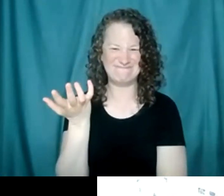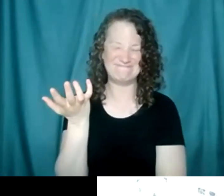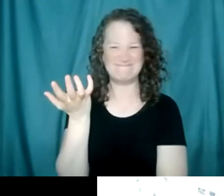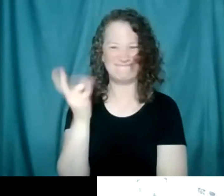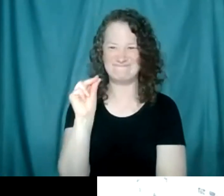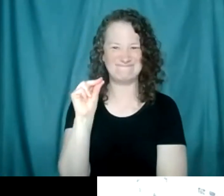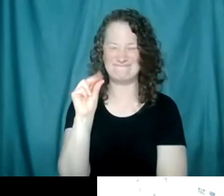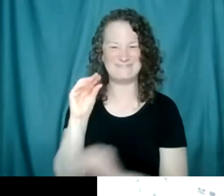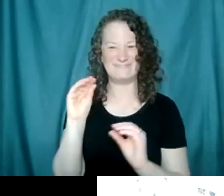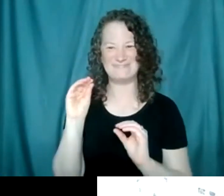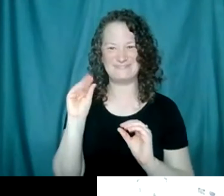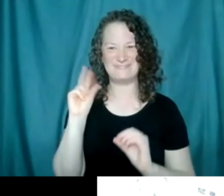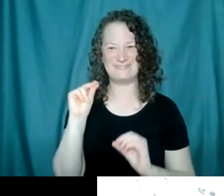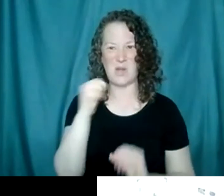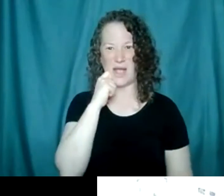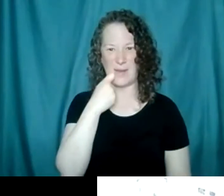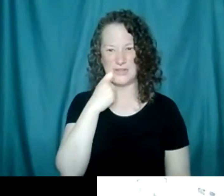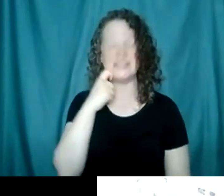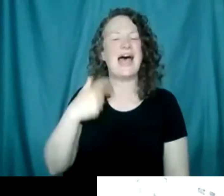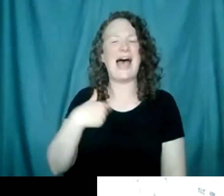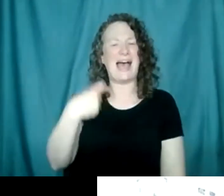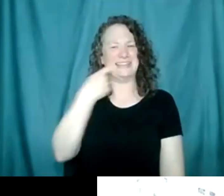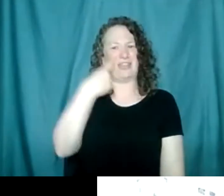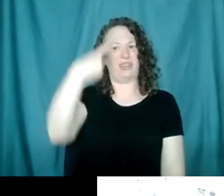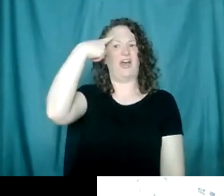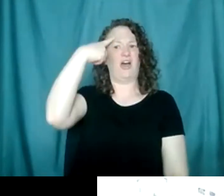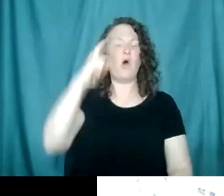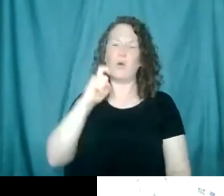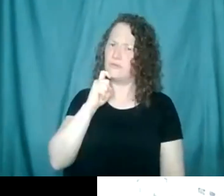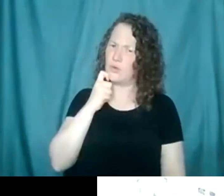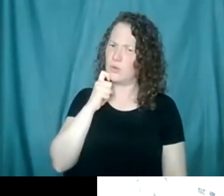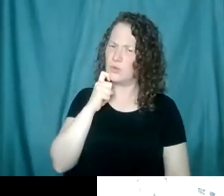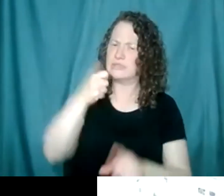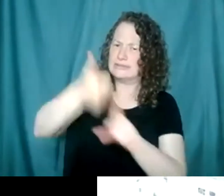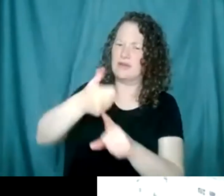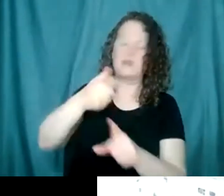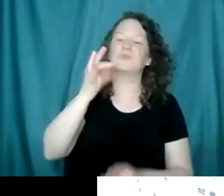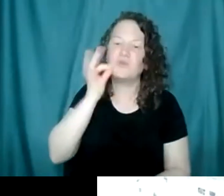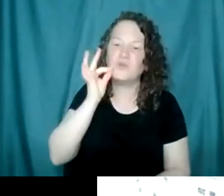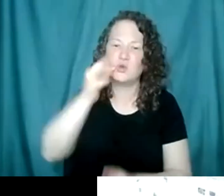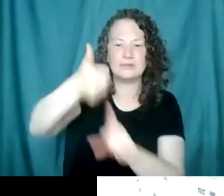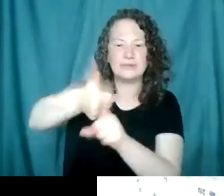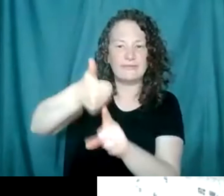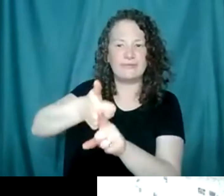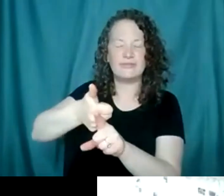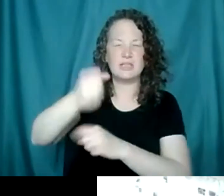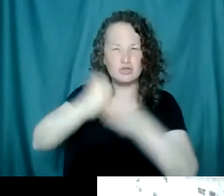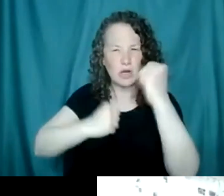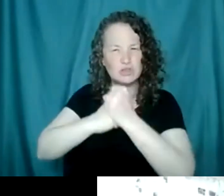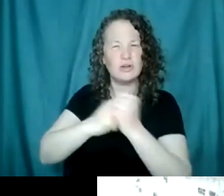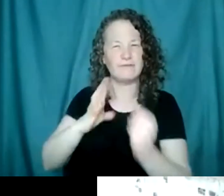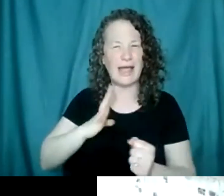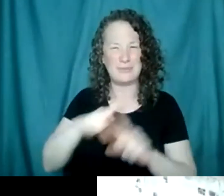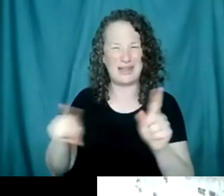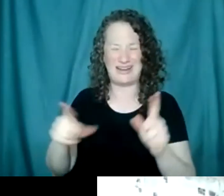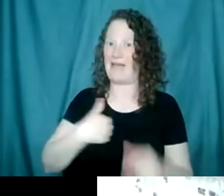no, I would say no. Actually, that I was just thinking of the fruit and I'm like, okay, how like the structure of the fruit, but then it's like I